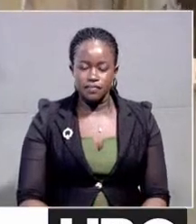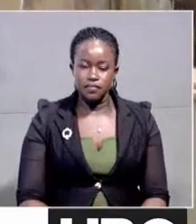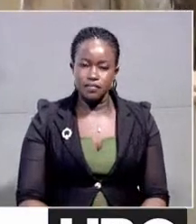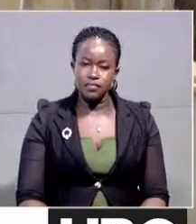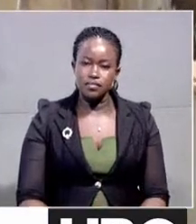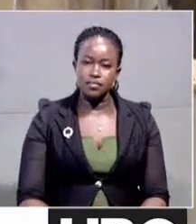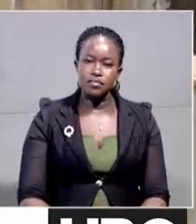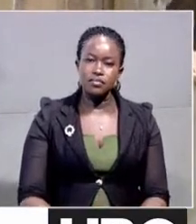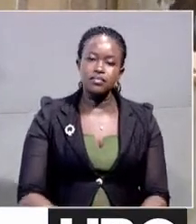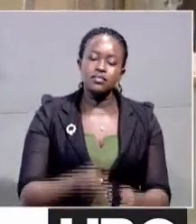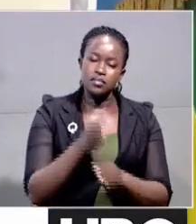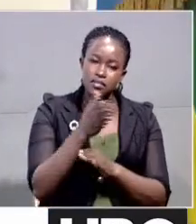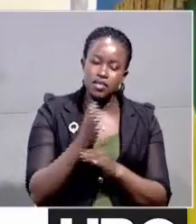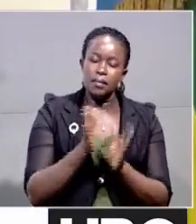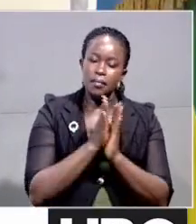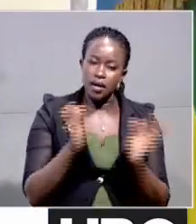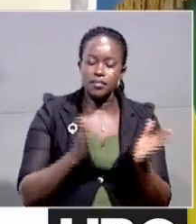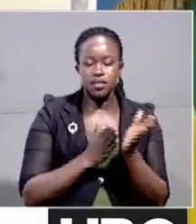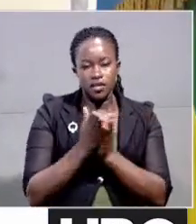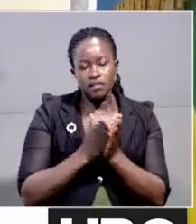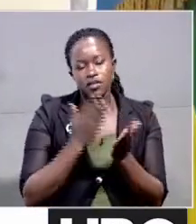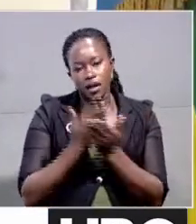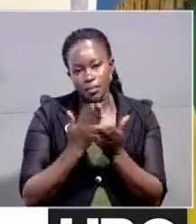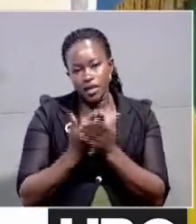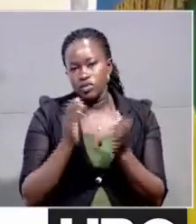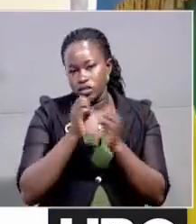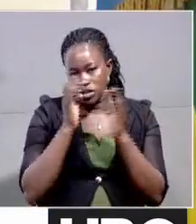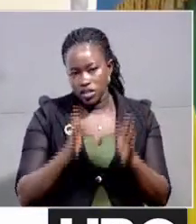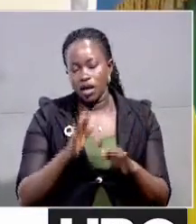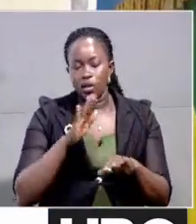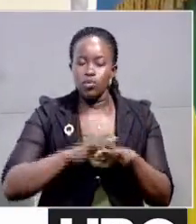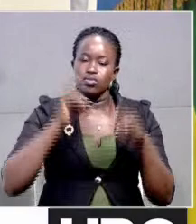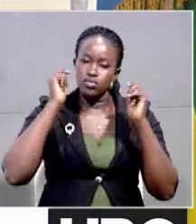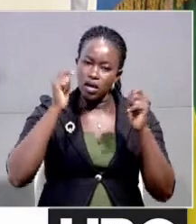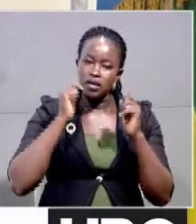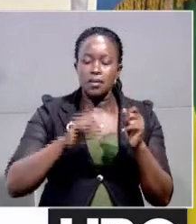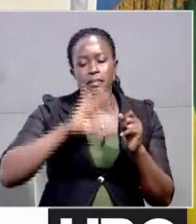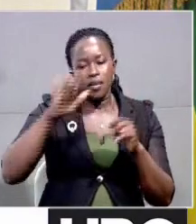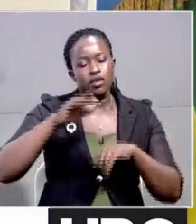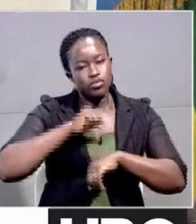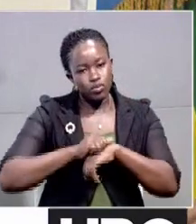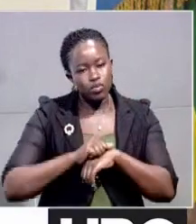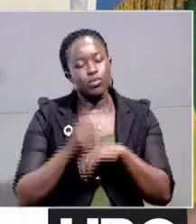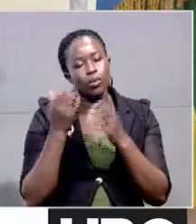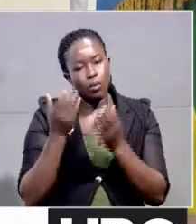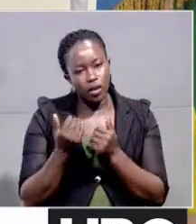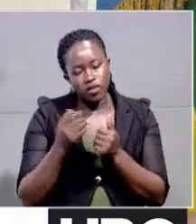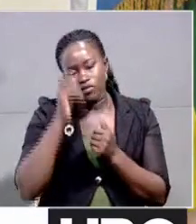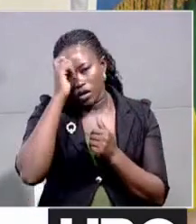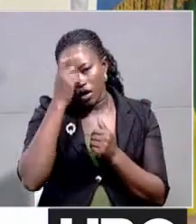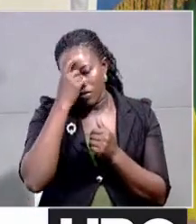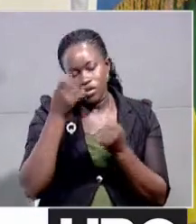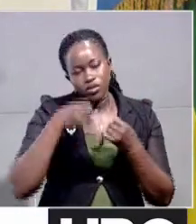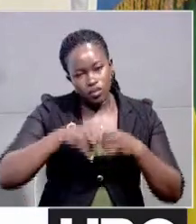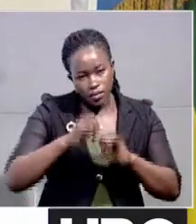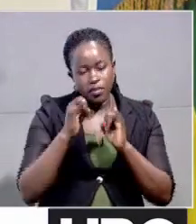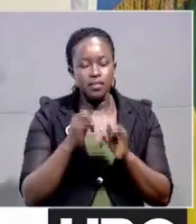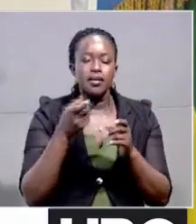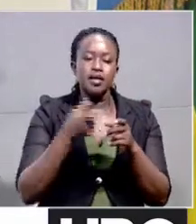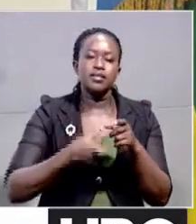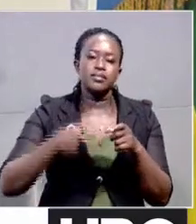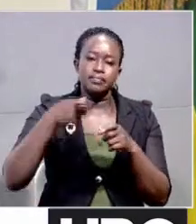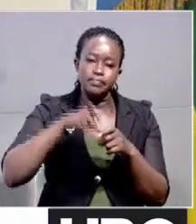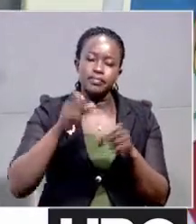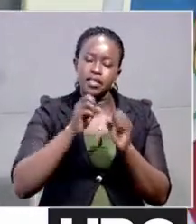The Minister of Public Service has appealed to striking teachers to return to class as they wait for government to implement an enhancement to